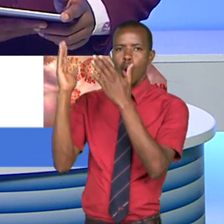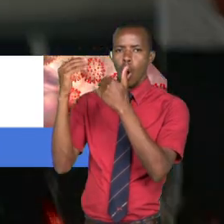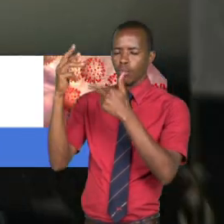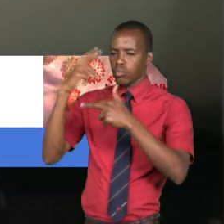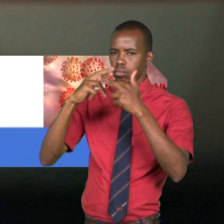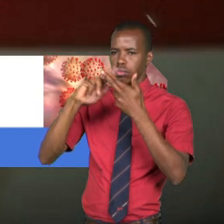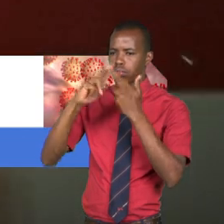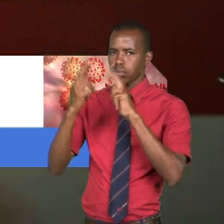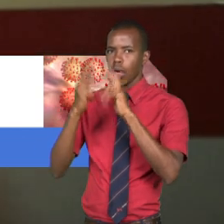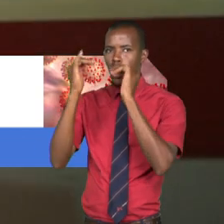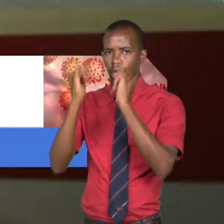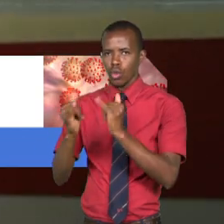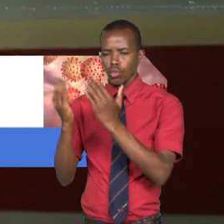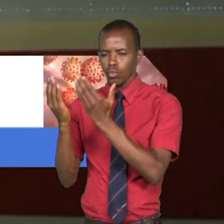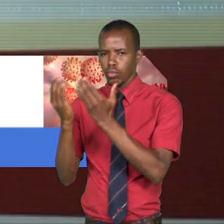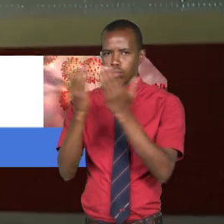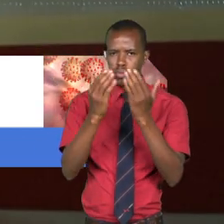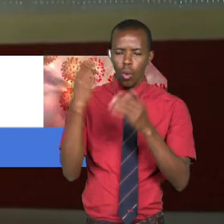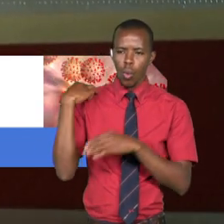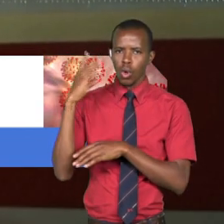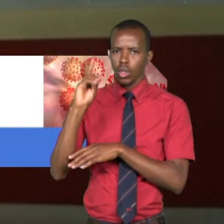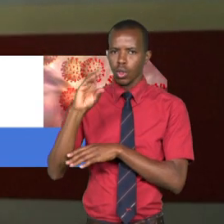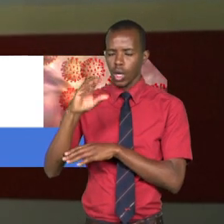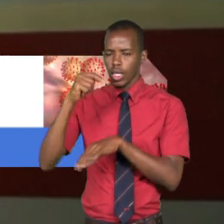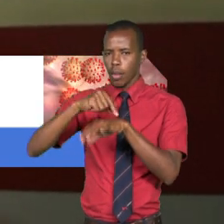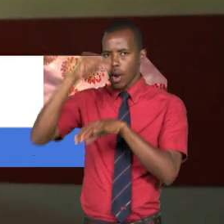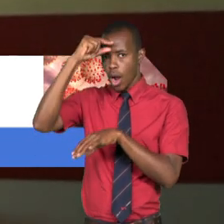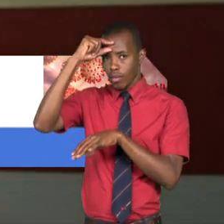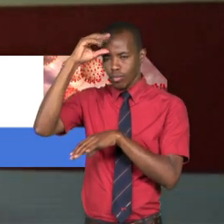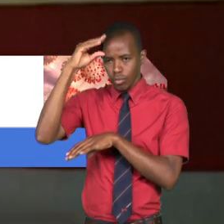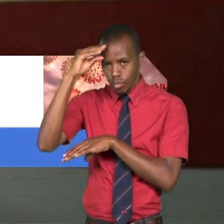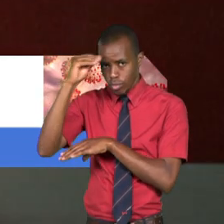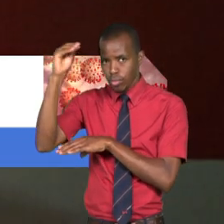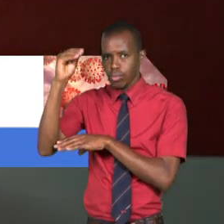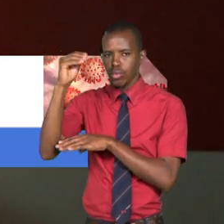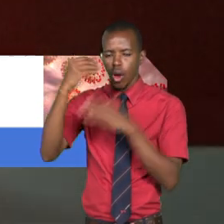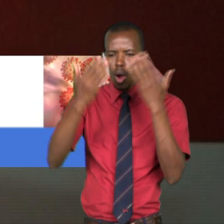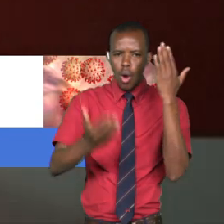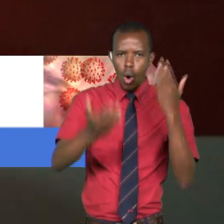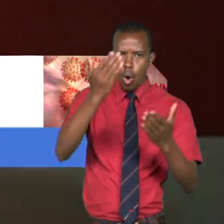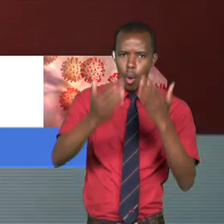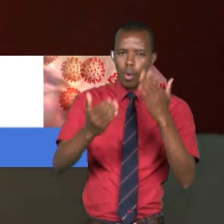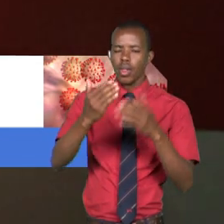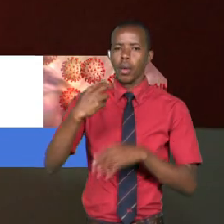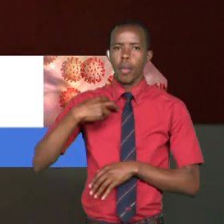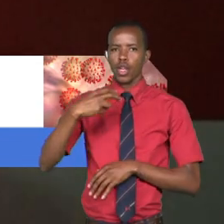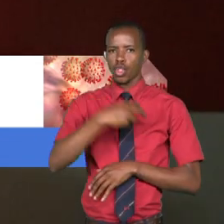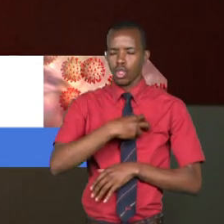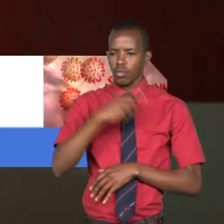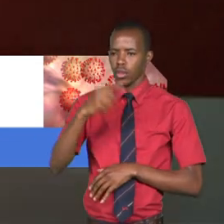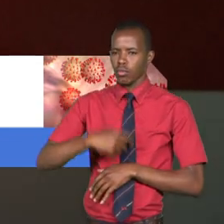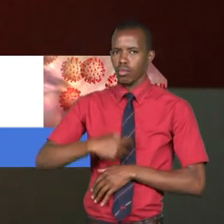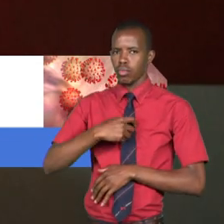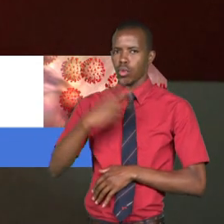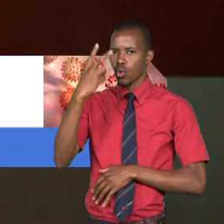the all-important alliance with Washington of the Trump era, as well as compare notes on an increasingly assertive Beijing. The trip comes after